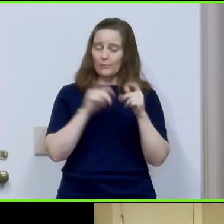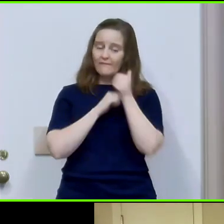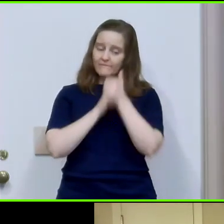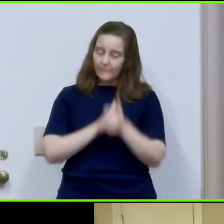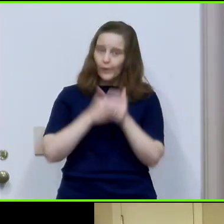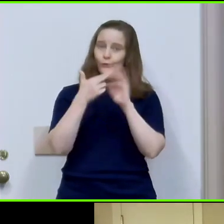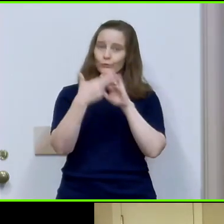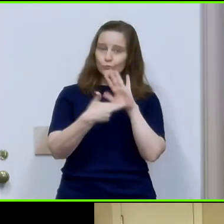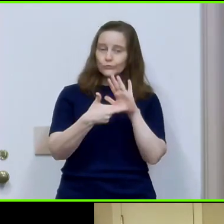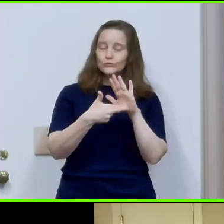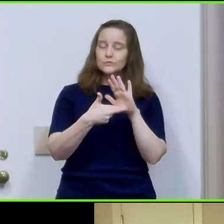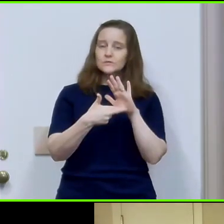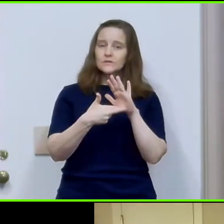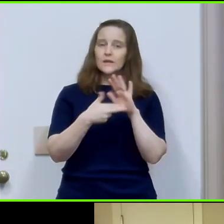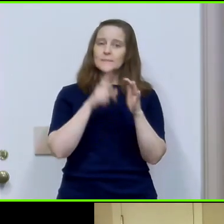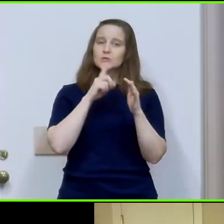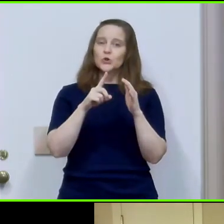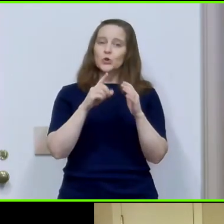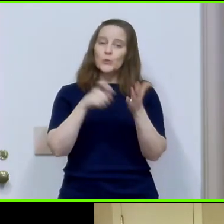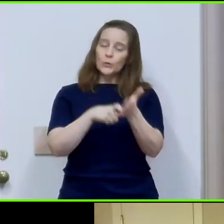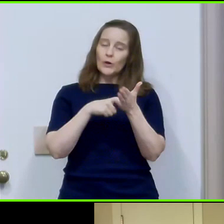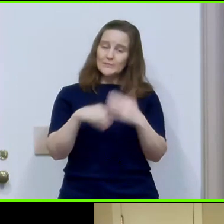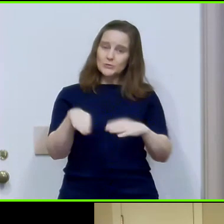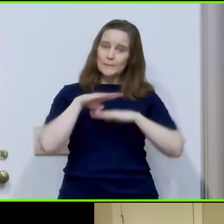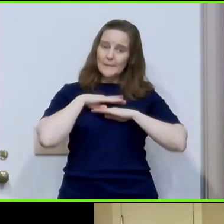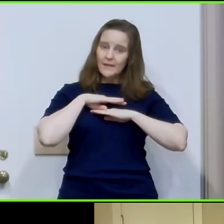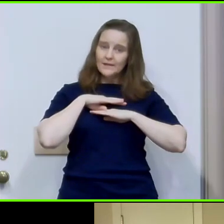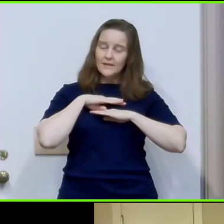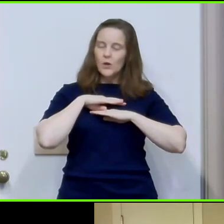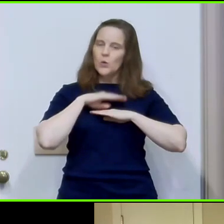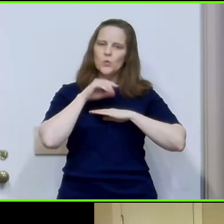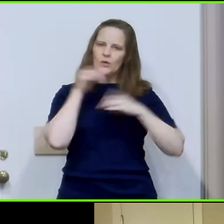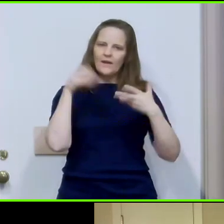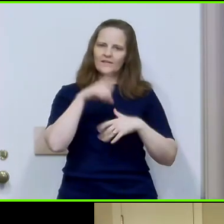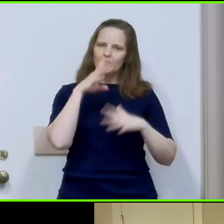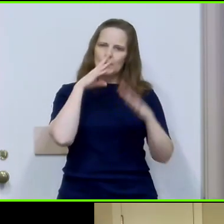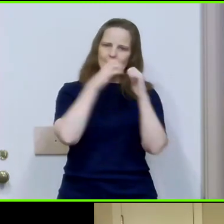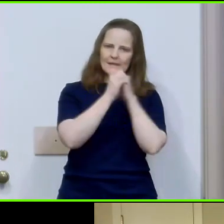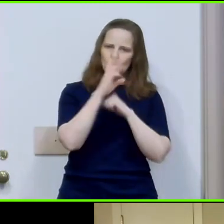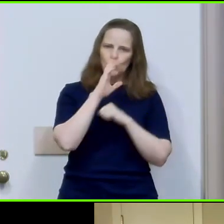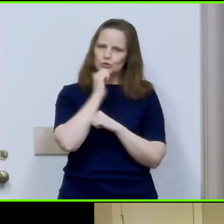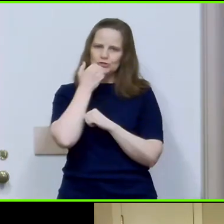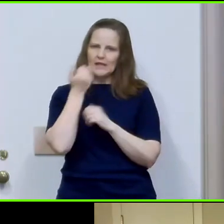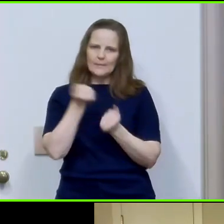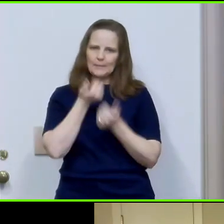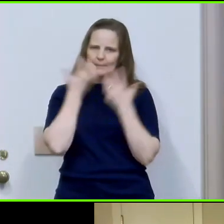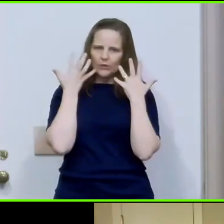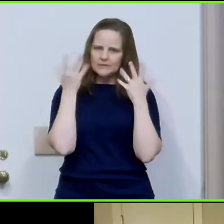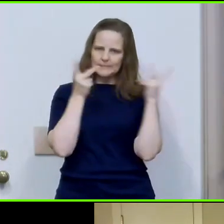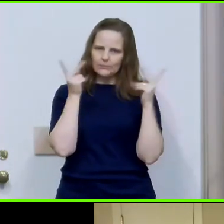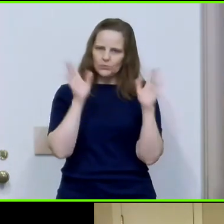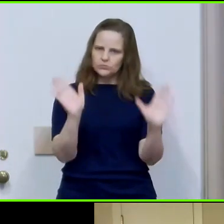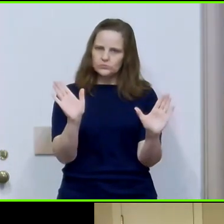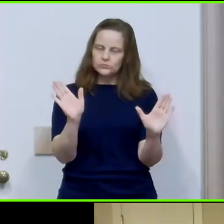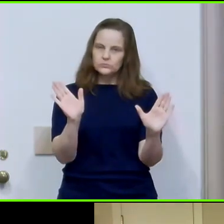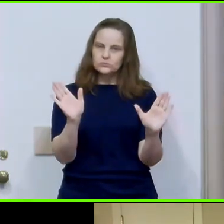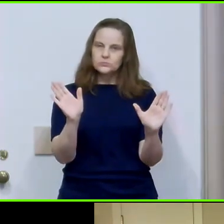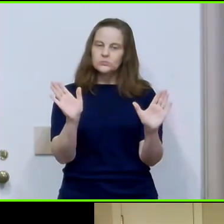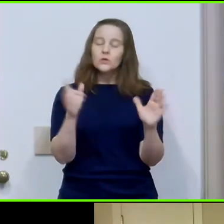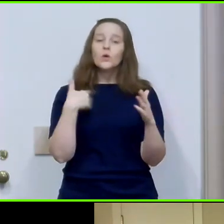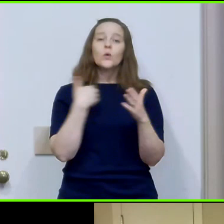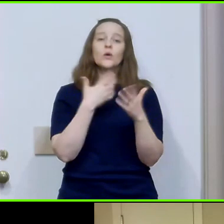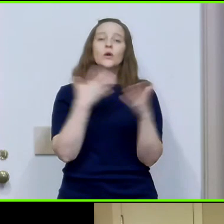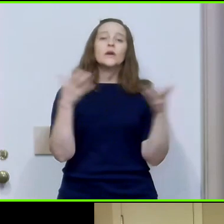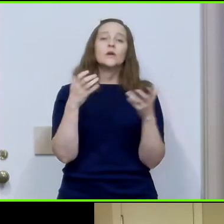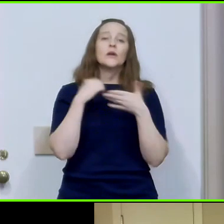here to make sure that the requirements are met. We're not here to be mean, to shame people, or to embarrass them. We're here to help them out. If that doesn't